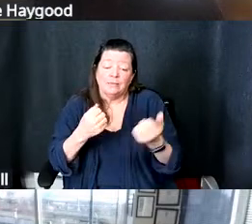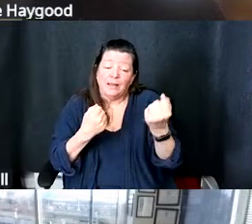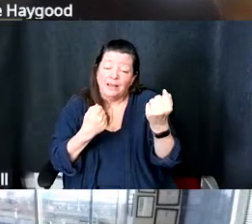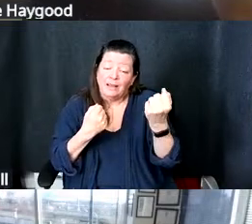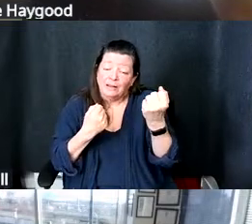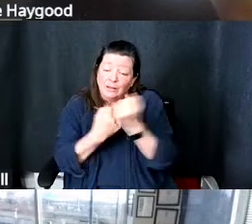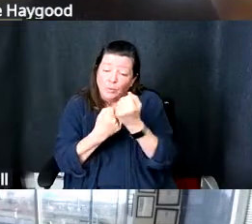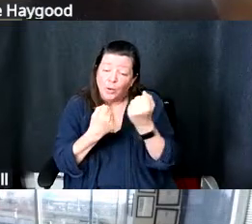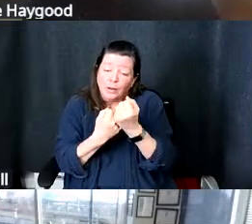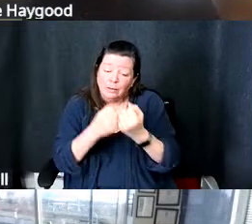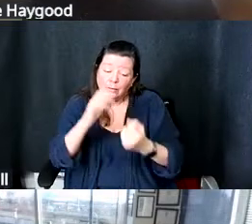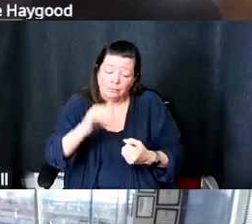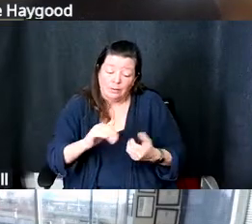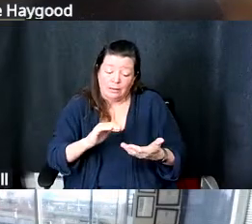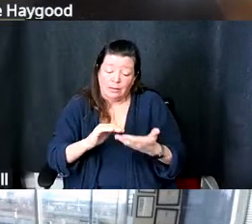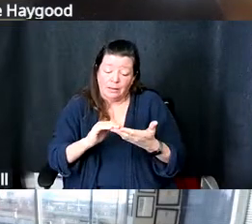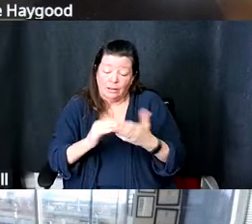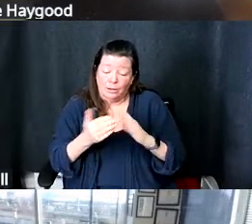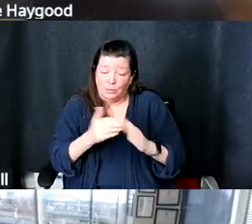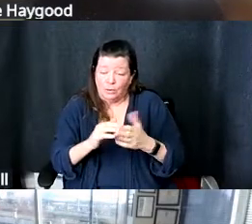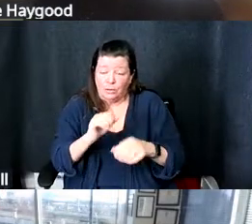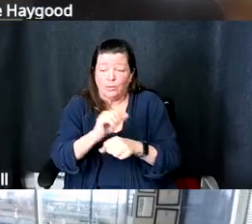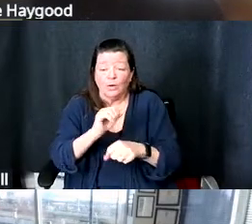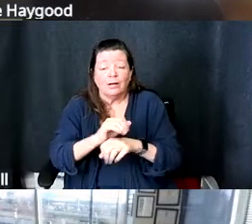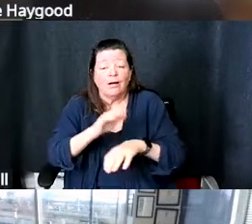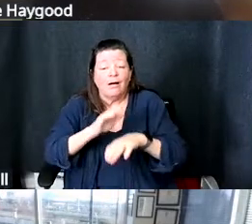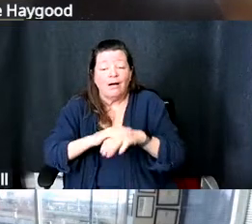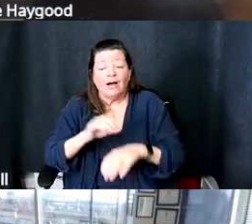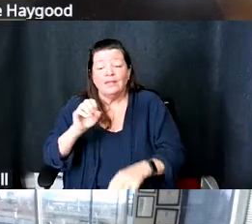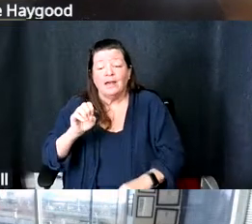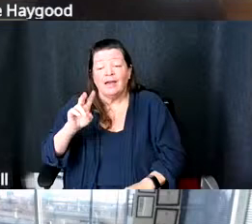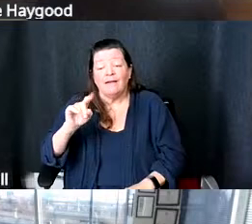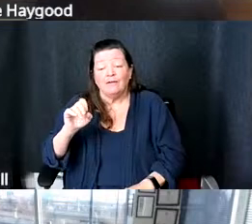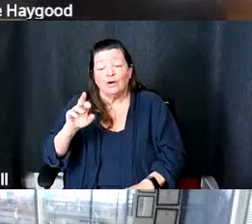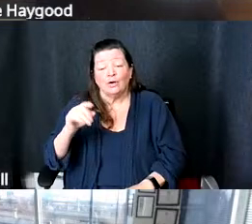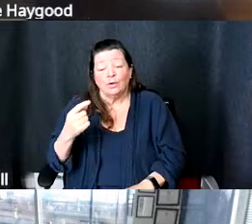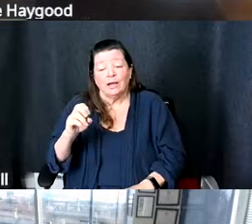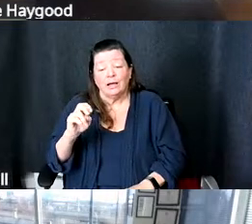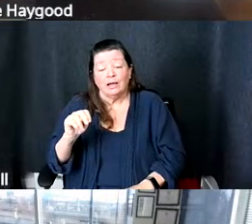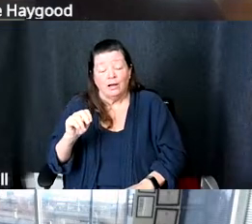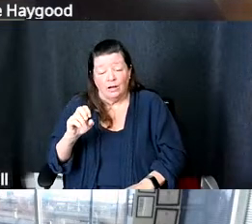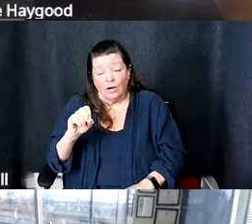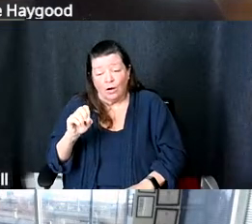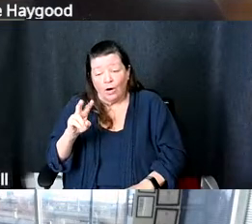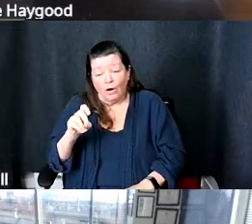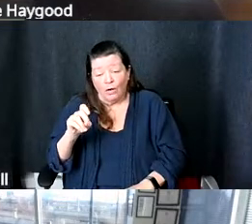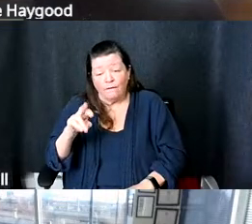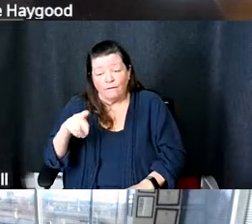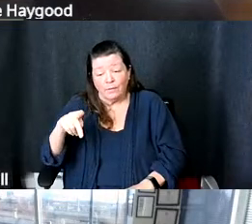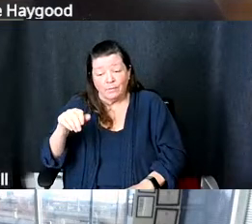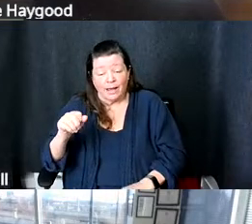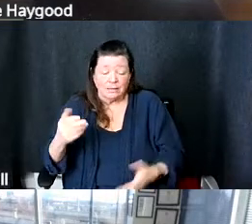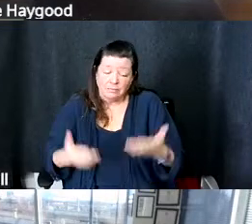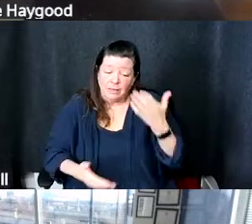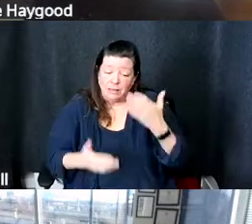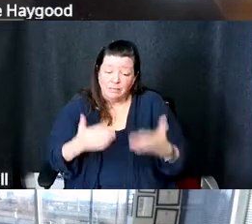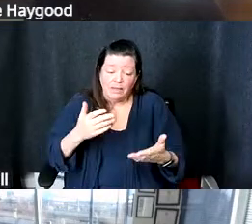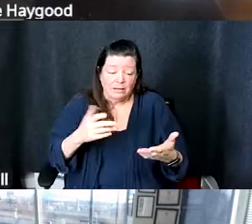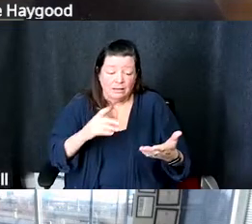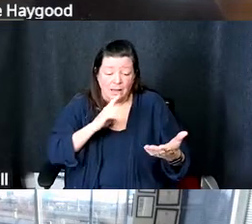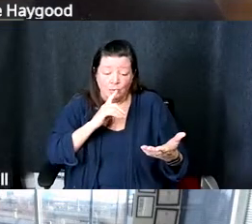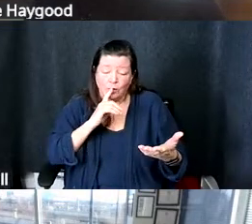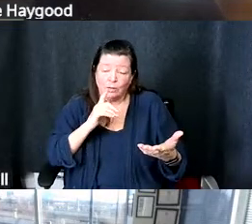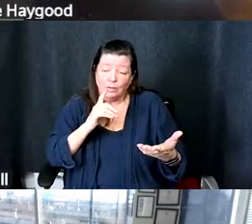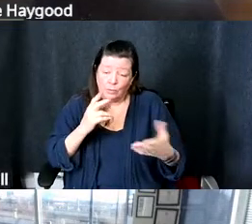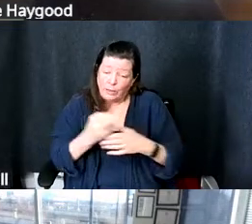groups on the Evergreen overpass. Whether or not there are opportunities for that sort of muraling and responsibility sharing. And so we do use